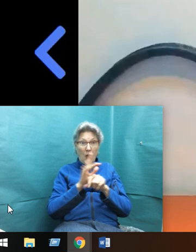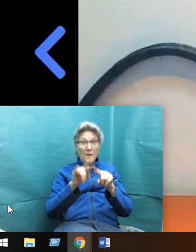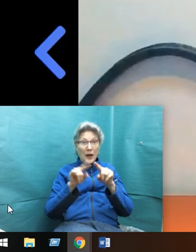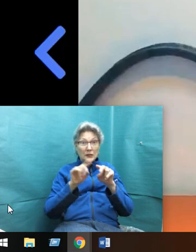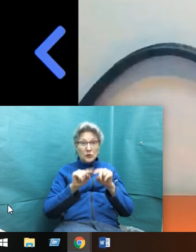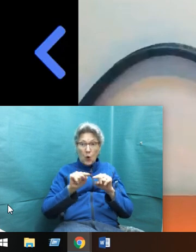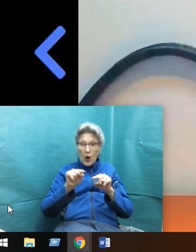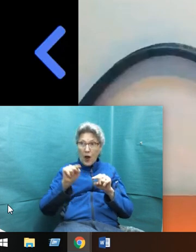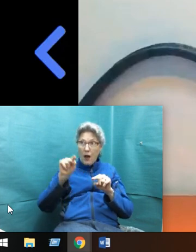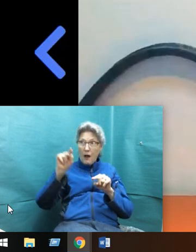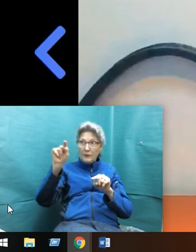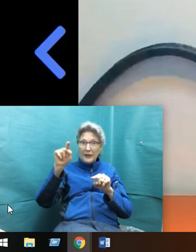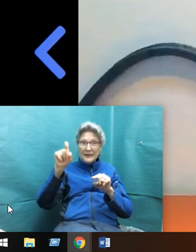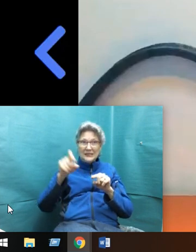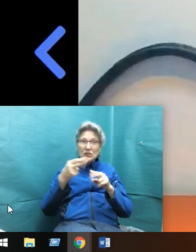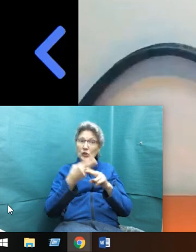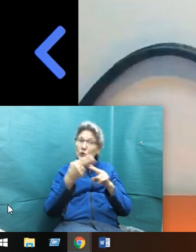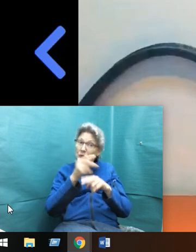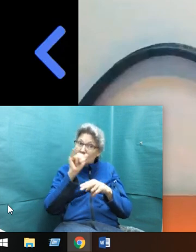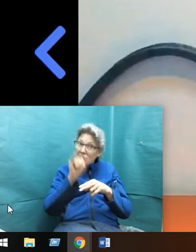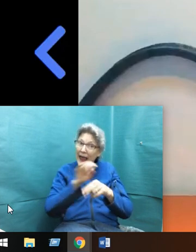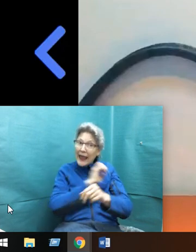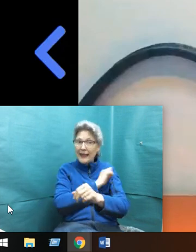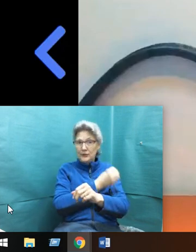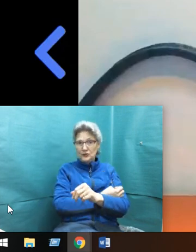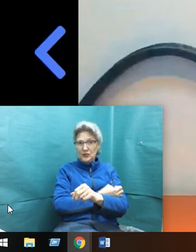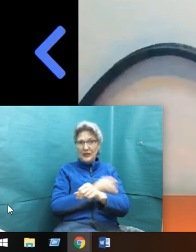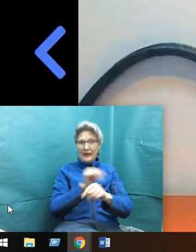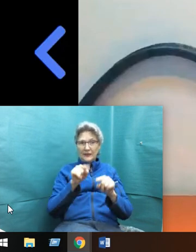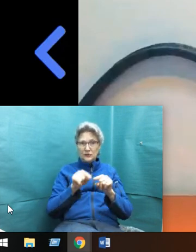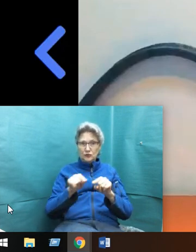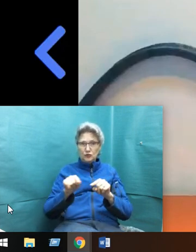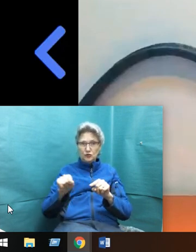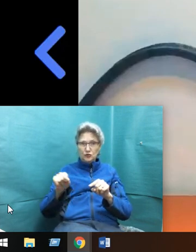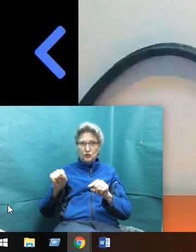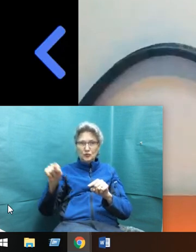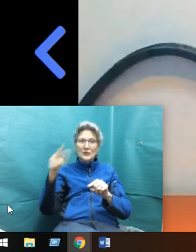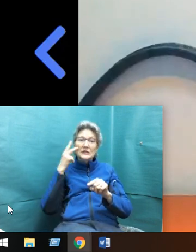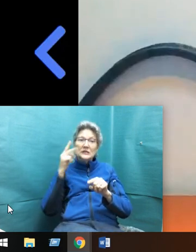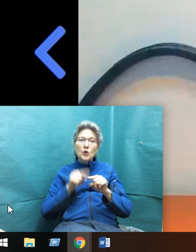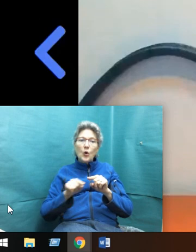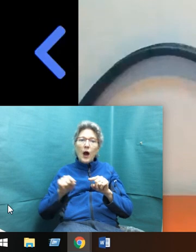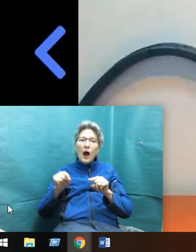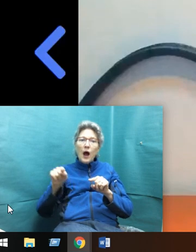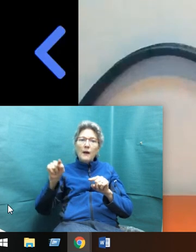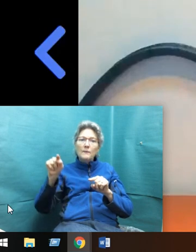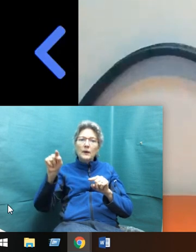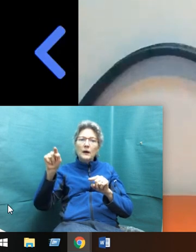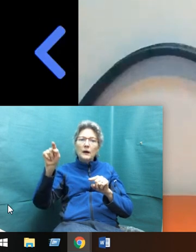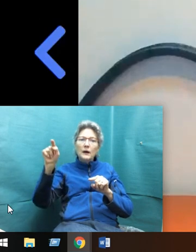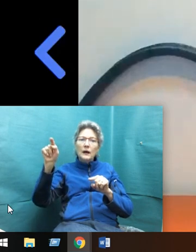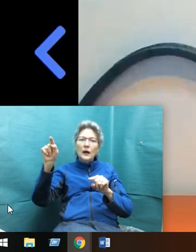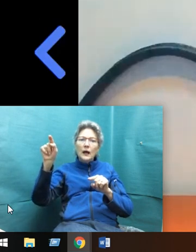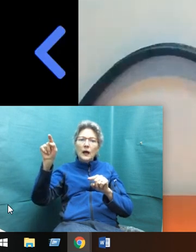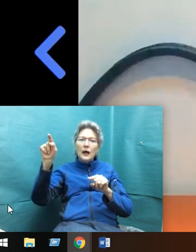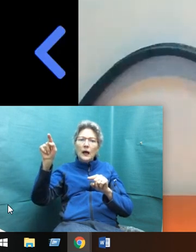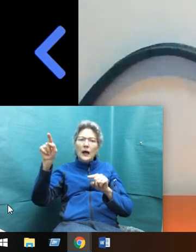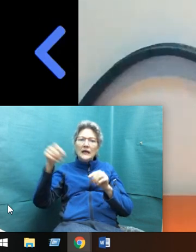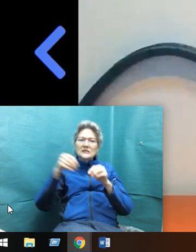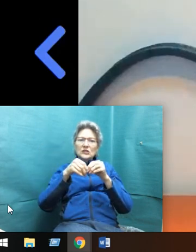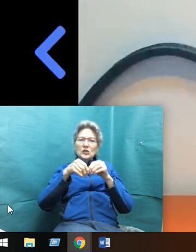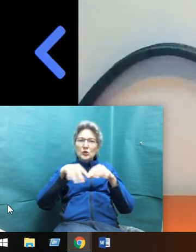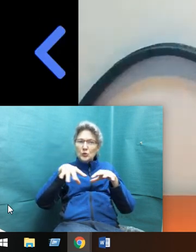hill, the marble is going to use that energy, like this. See, it's going up, and it's losing